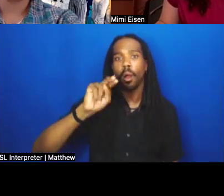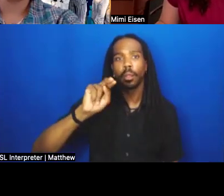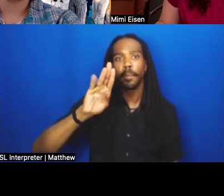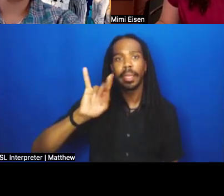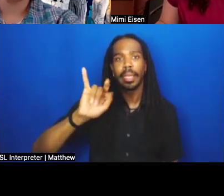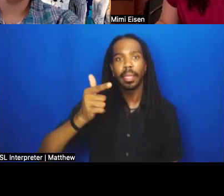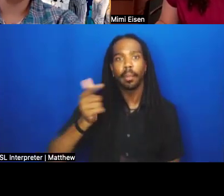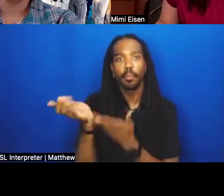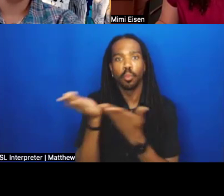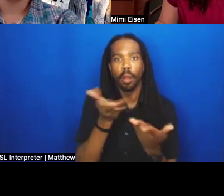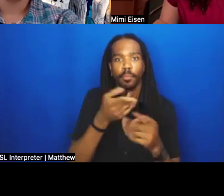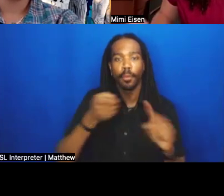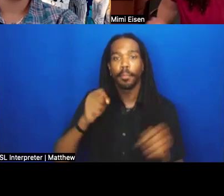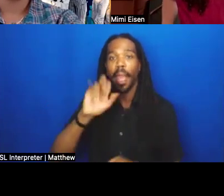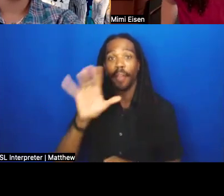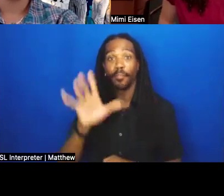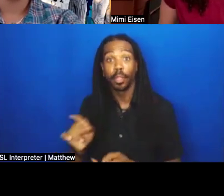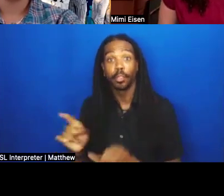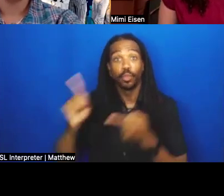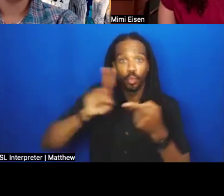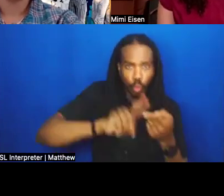Black inferiority in it.